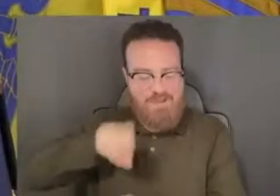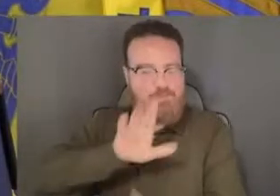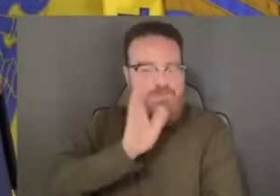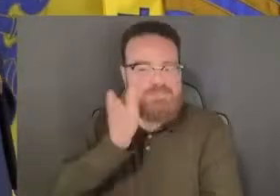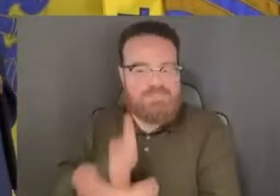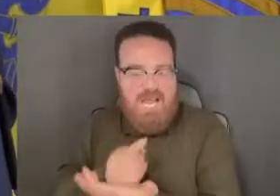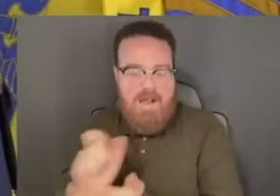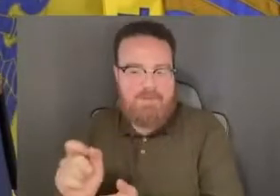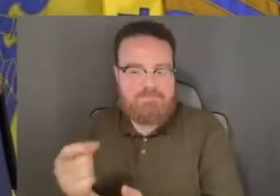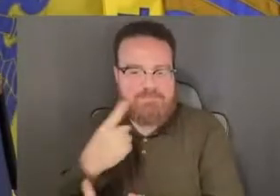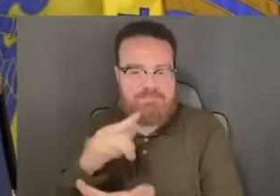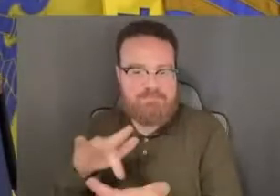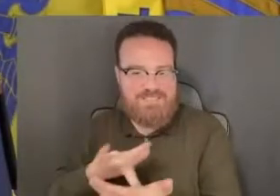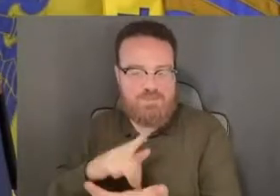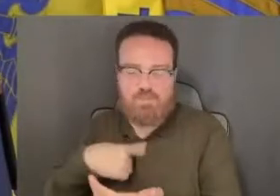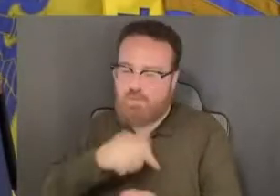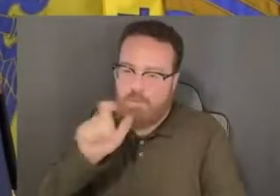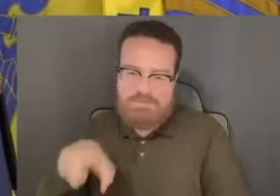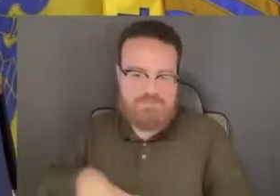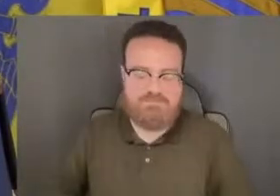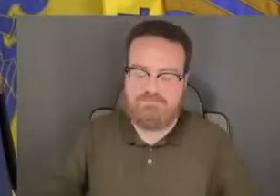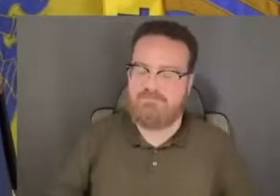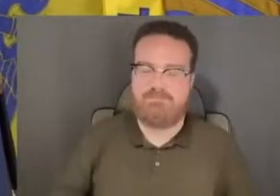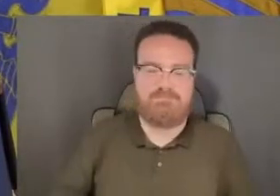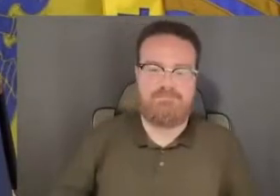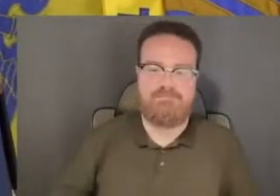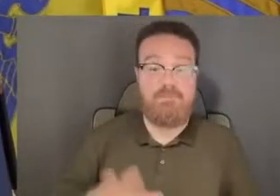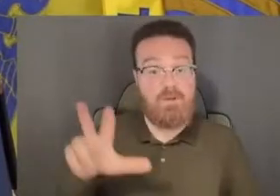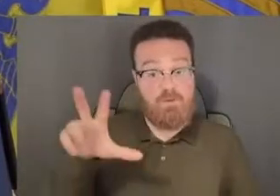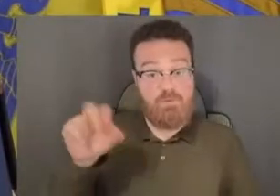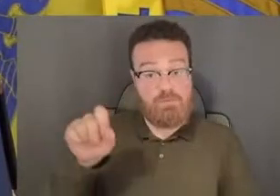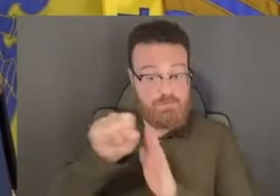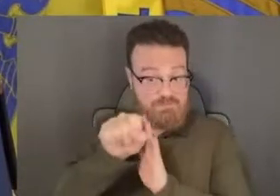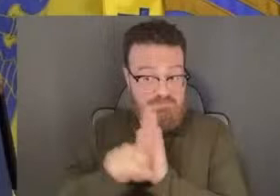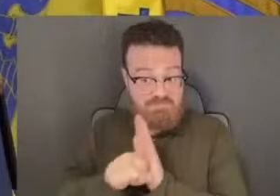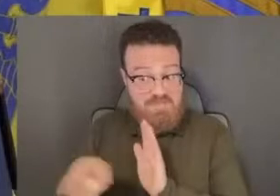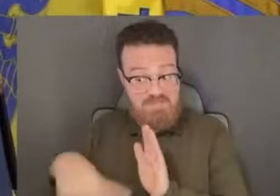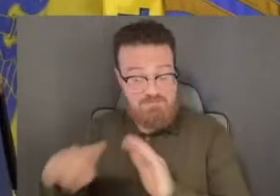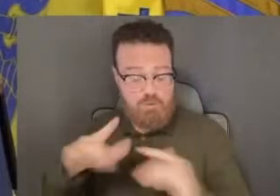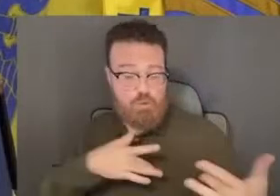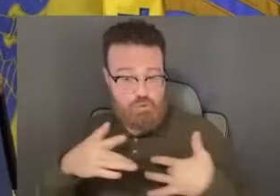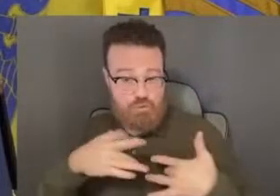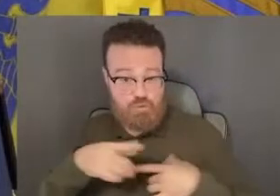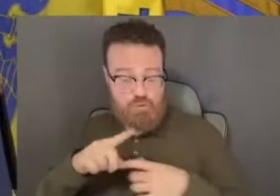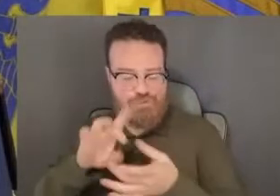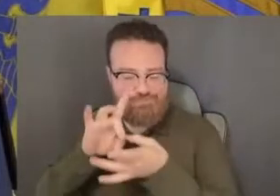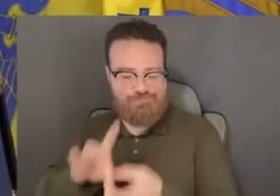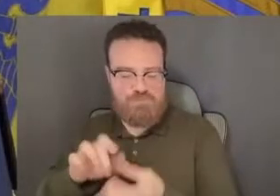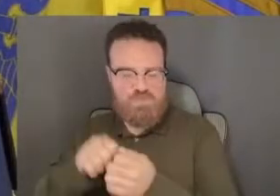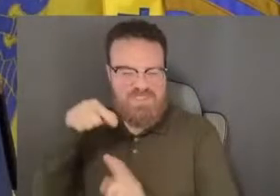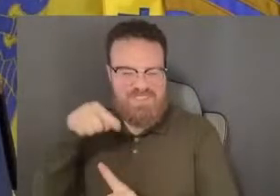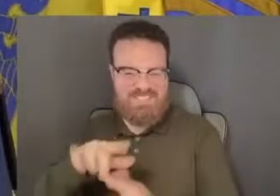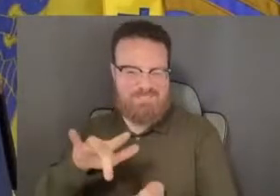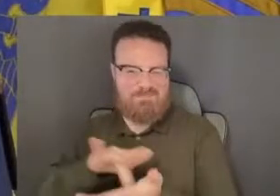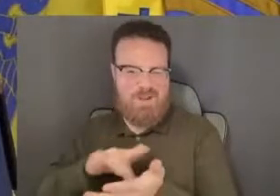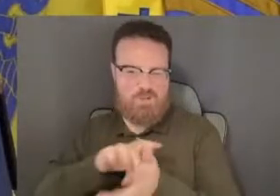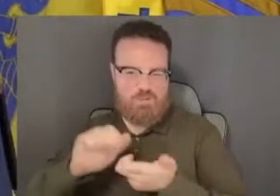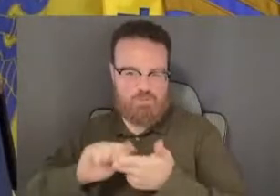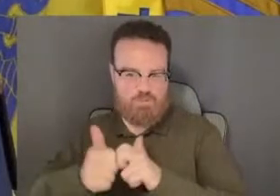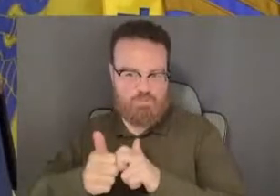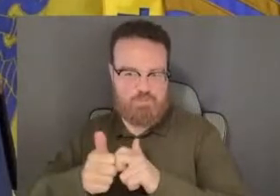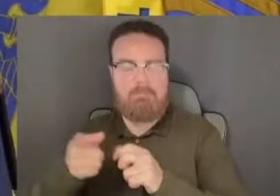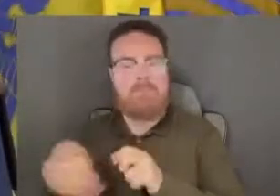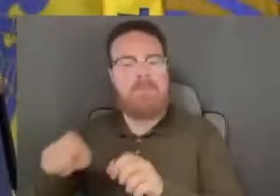30 states concerned about this very issue have introduced bills or laws with a patchwork